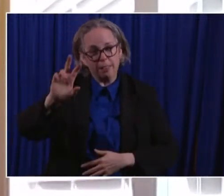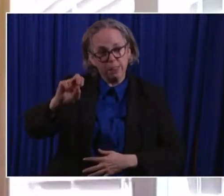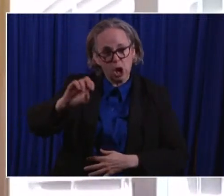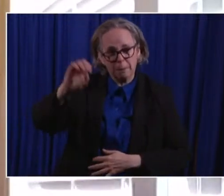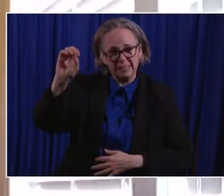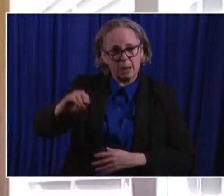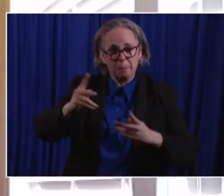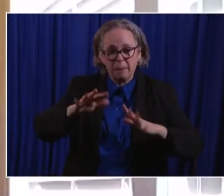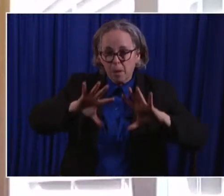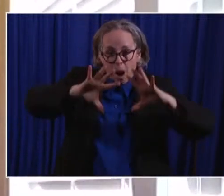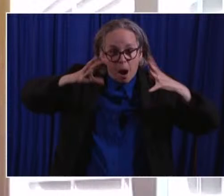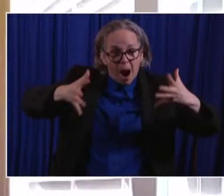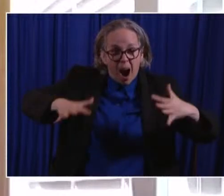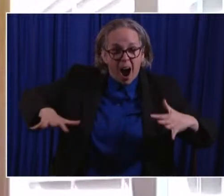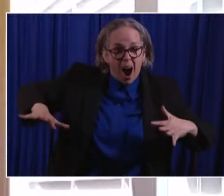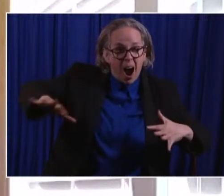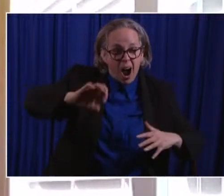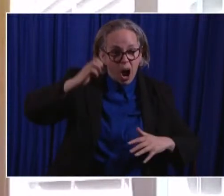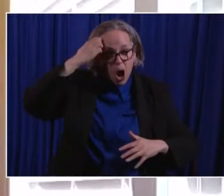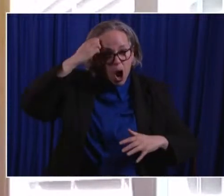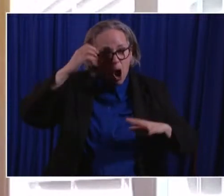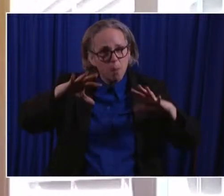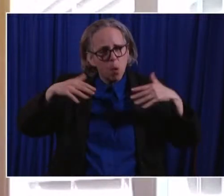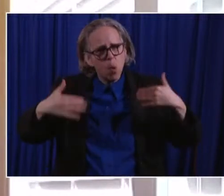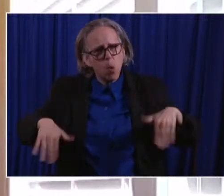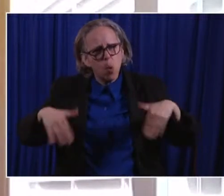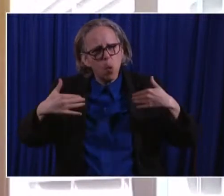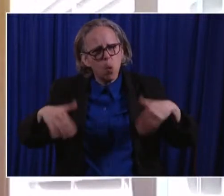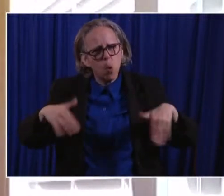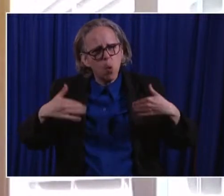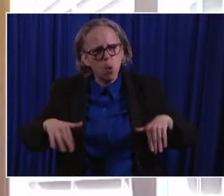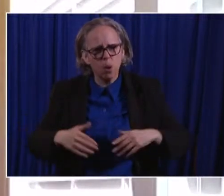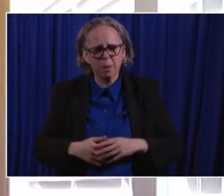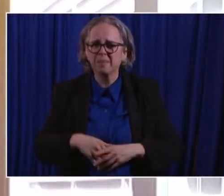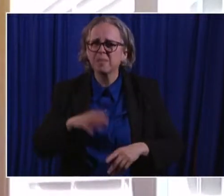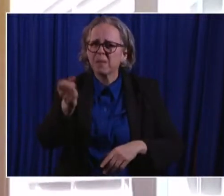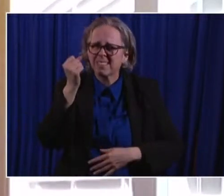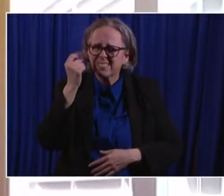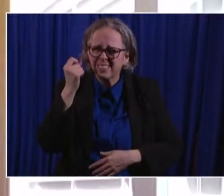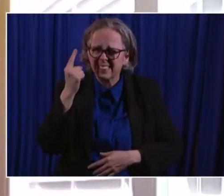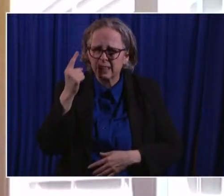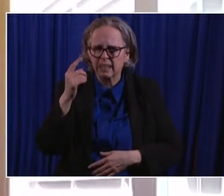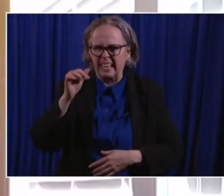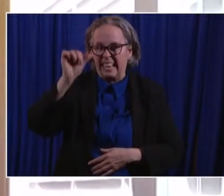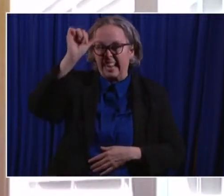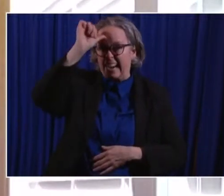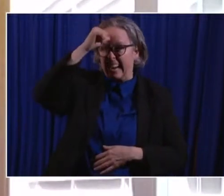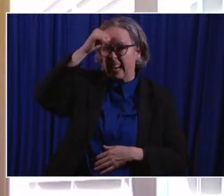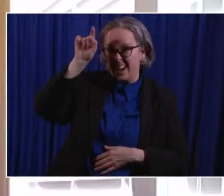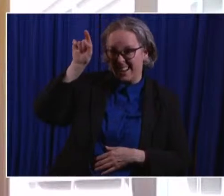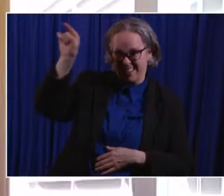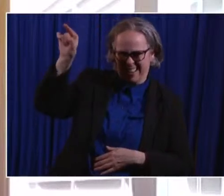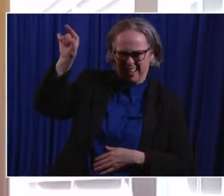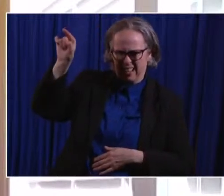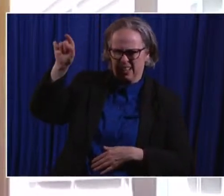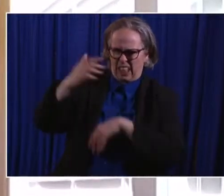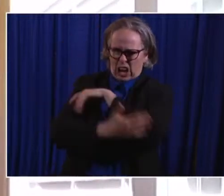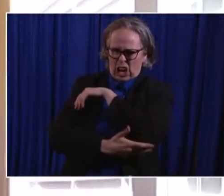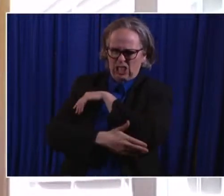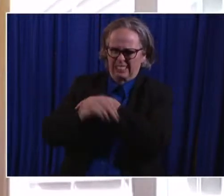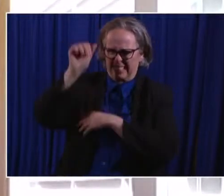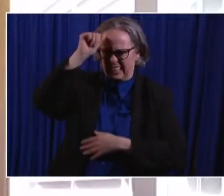population. But now also in India, which has to contend with the challenge of vaccinating a